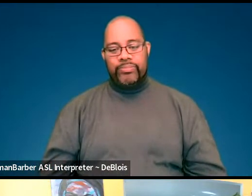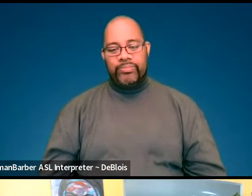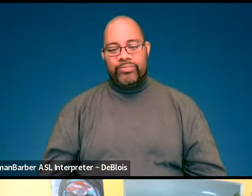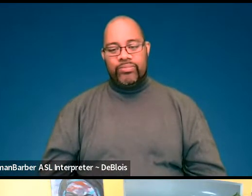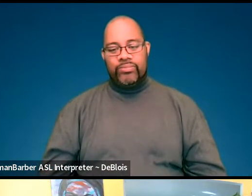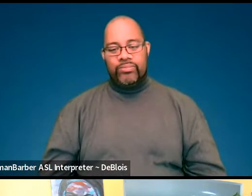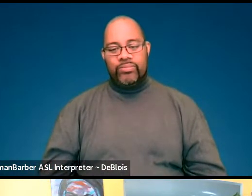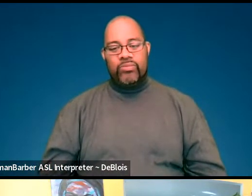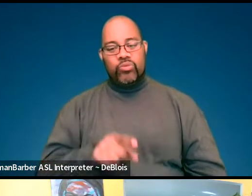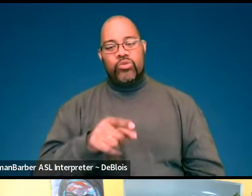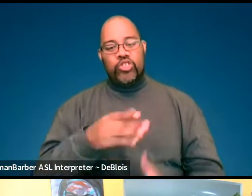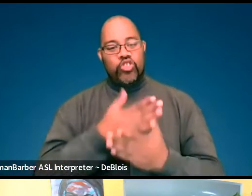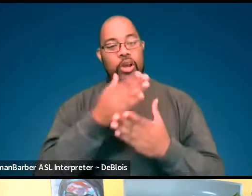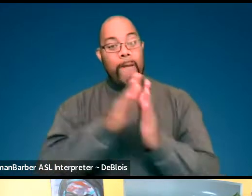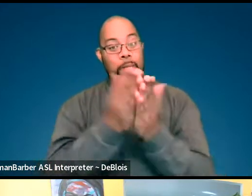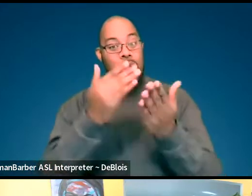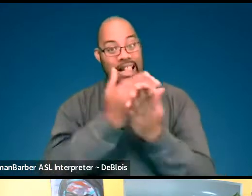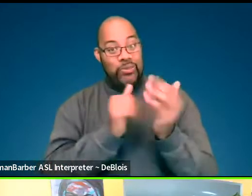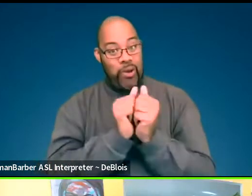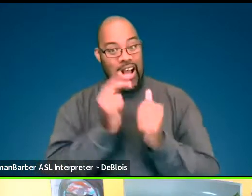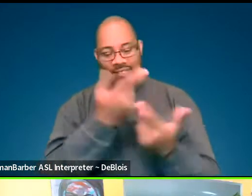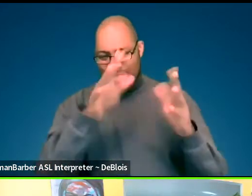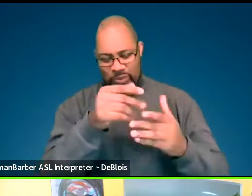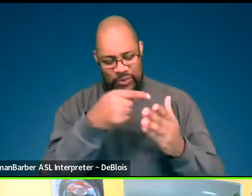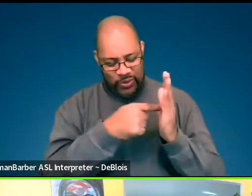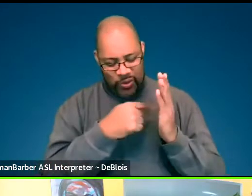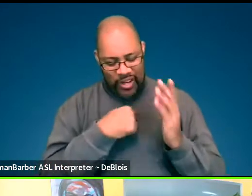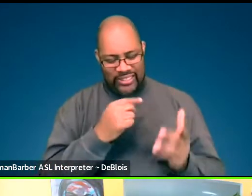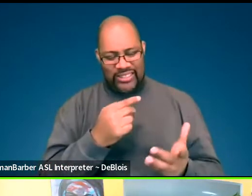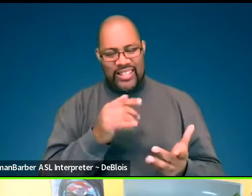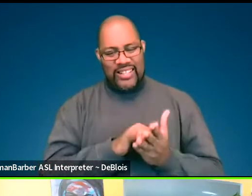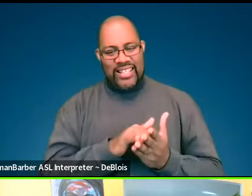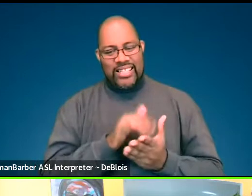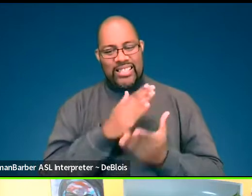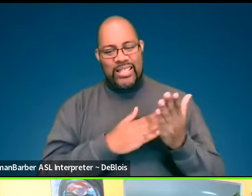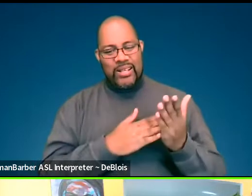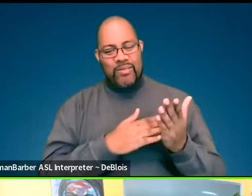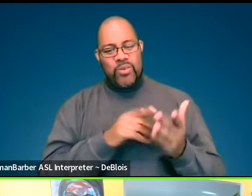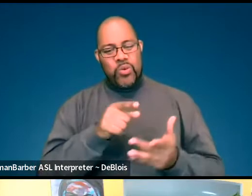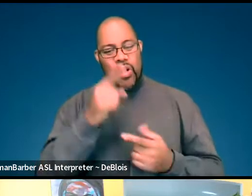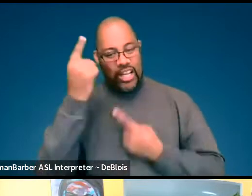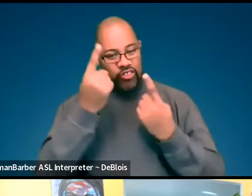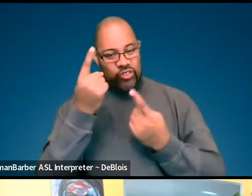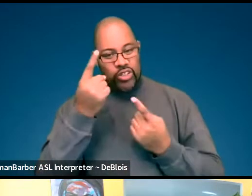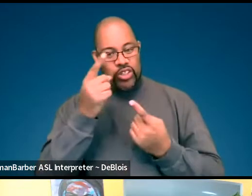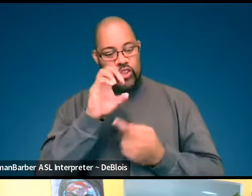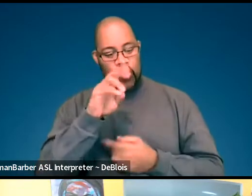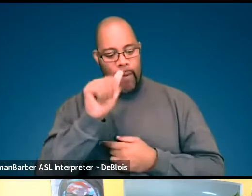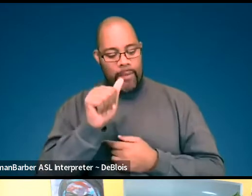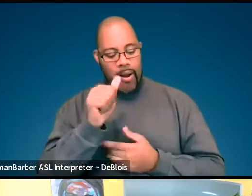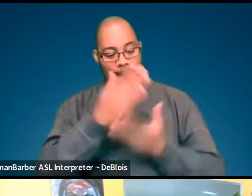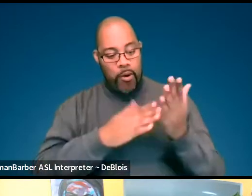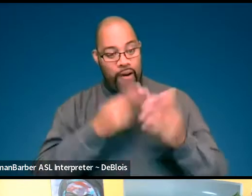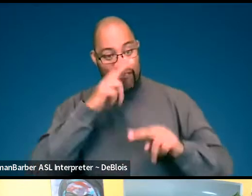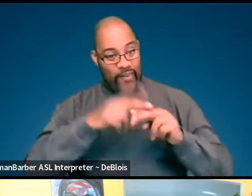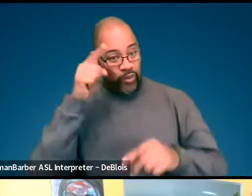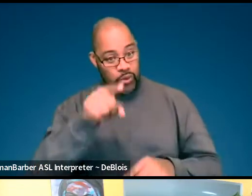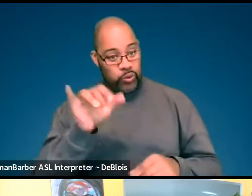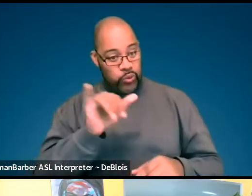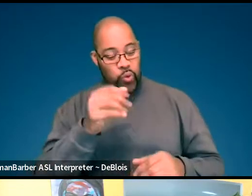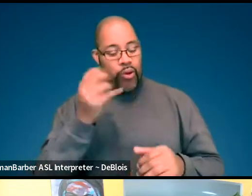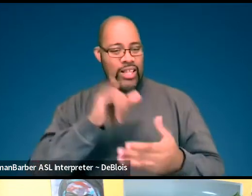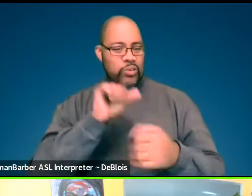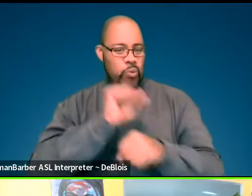shared your book list with us. Is it something that you do for fun? Do you consider the scuba diving piece fun for you, or is it